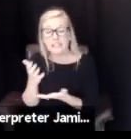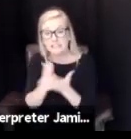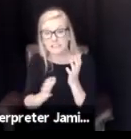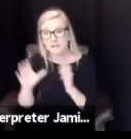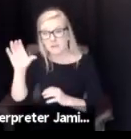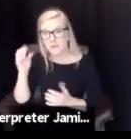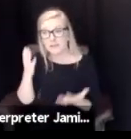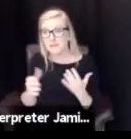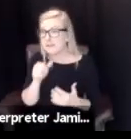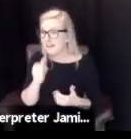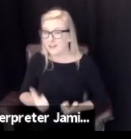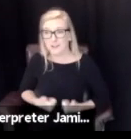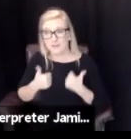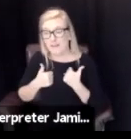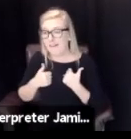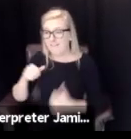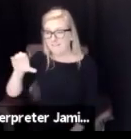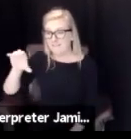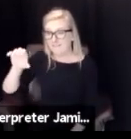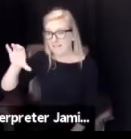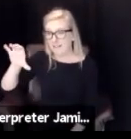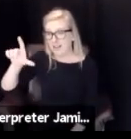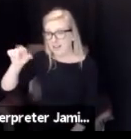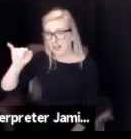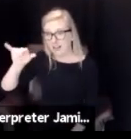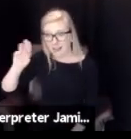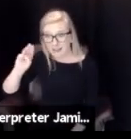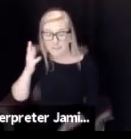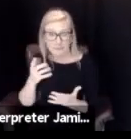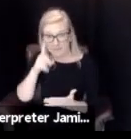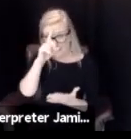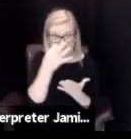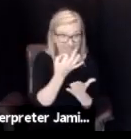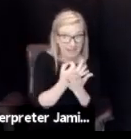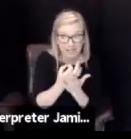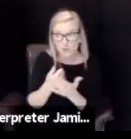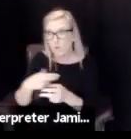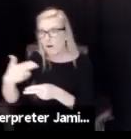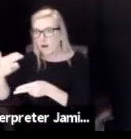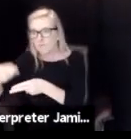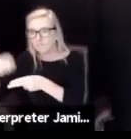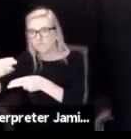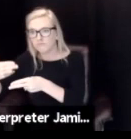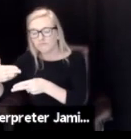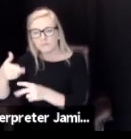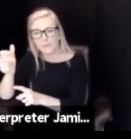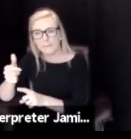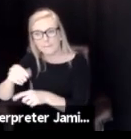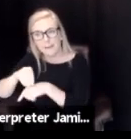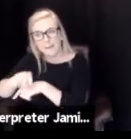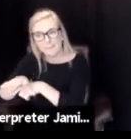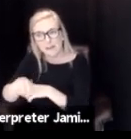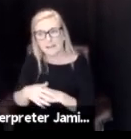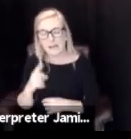a claim, whether because of the financial costs or reputational impacts. And I would say at a